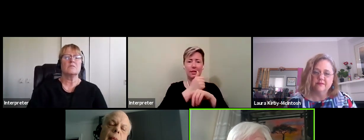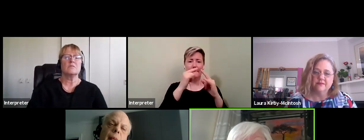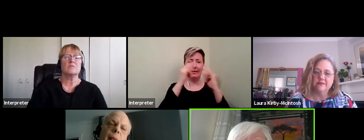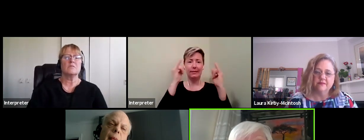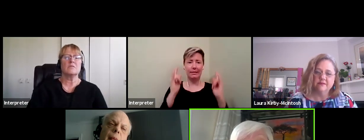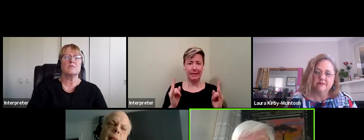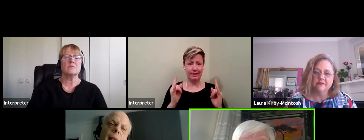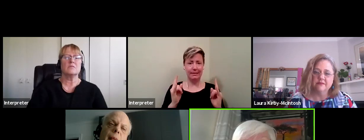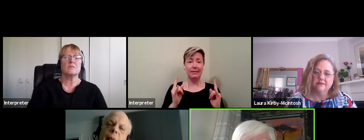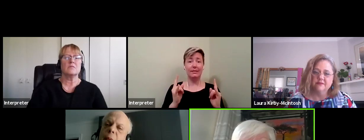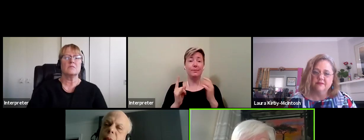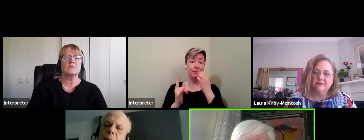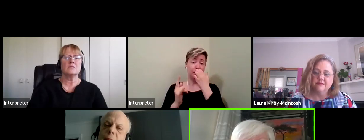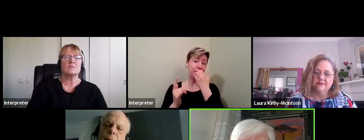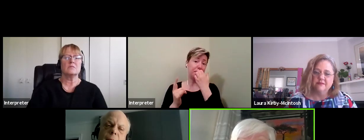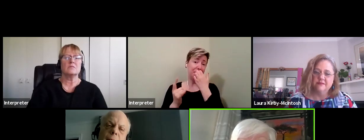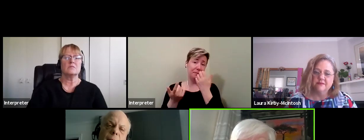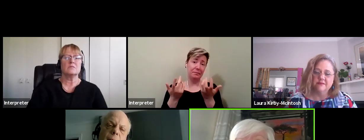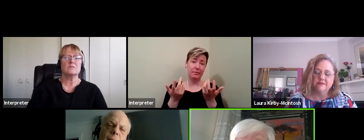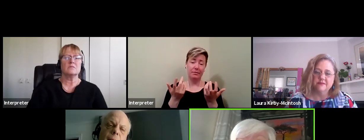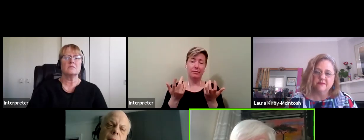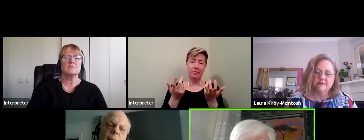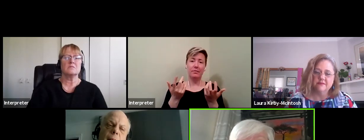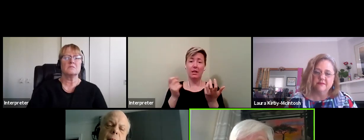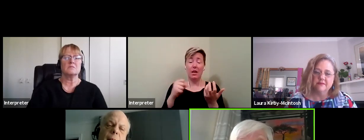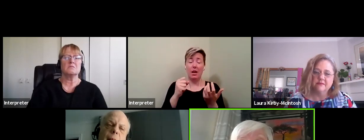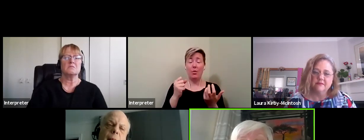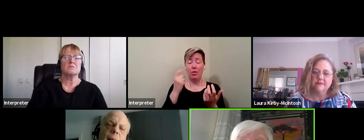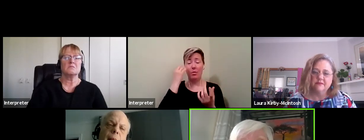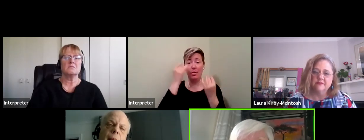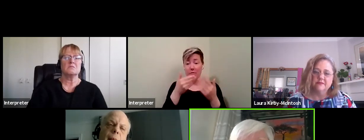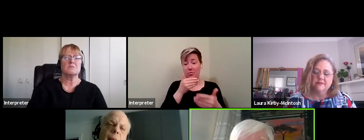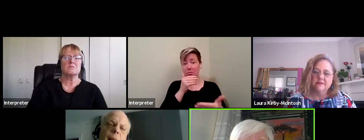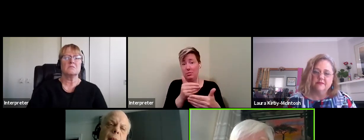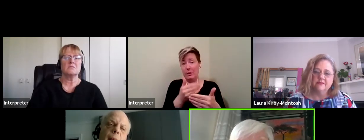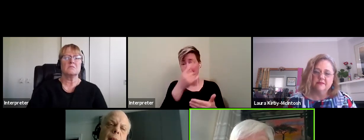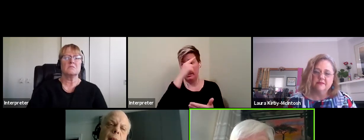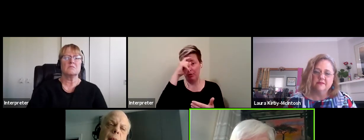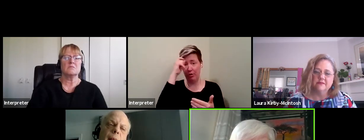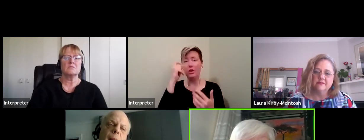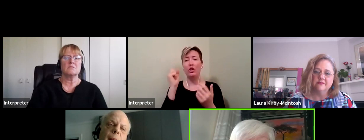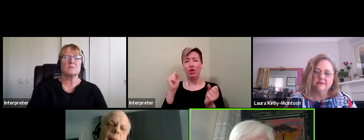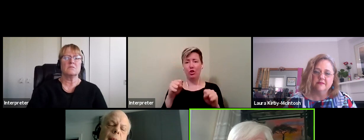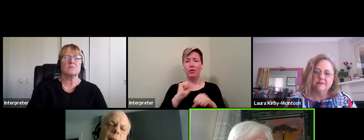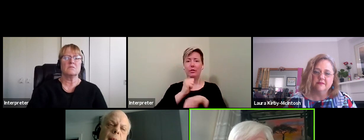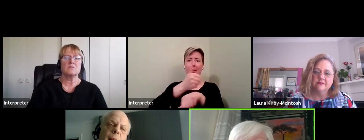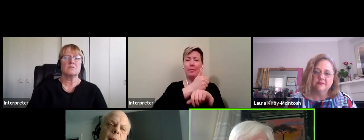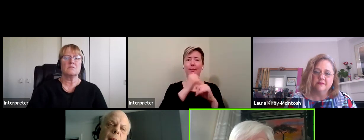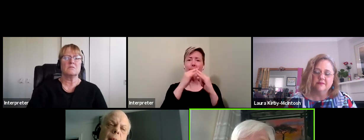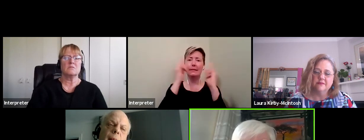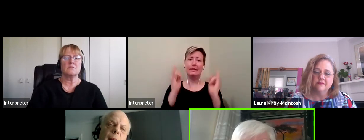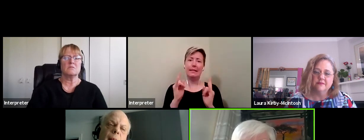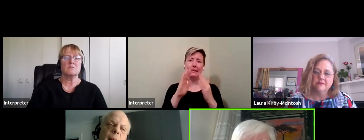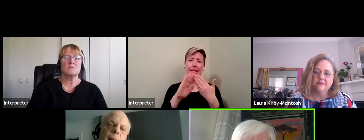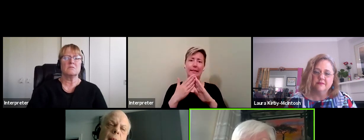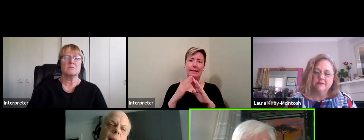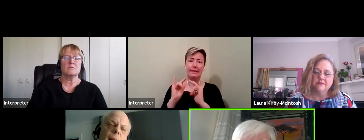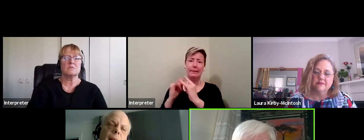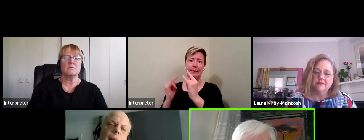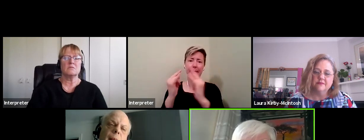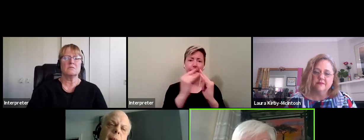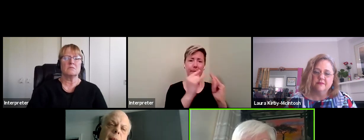the summer months, perhaps sort of creating sort of tent cities for people. And that has some really good possibilities, but some